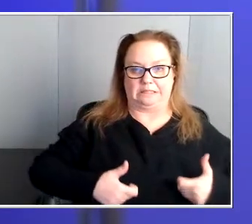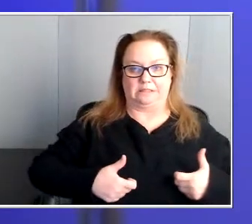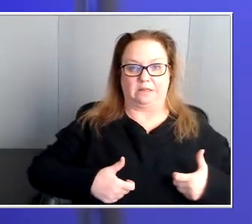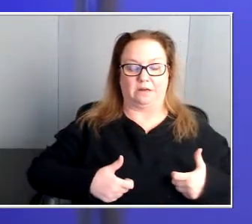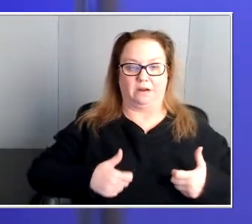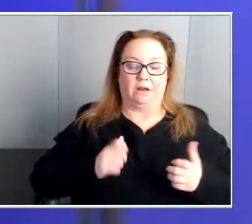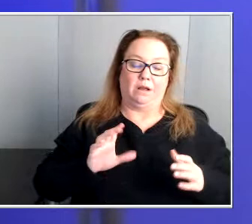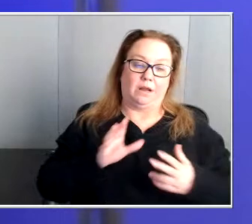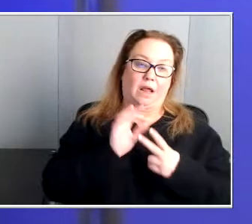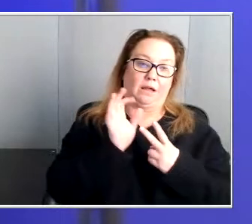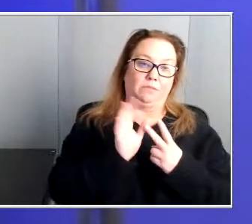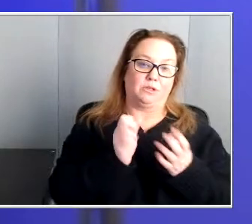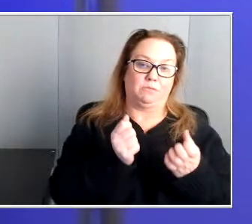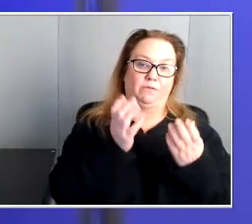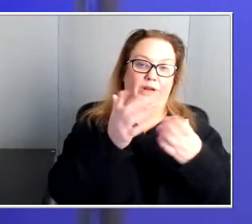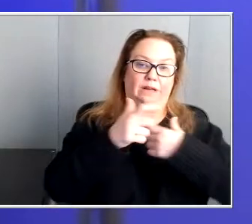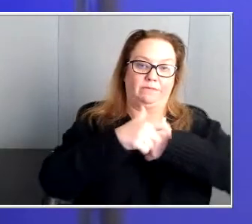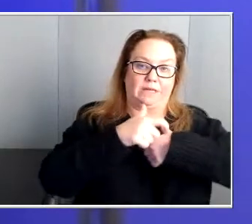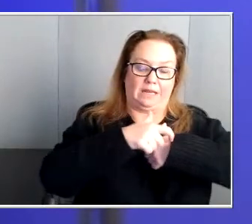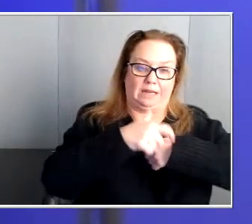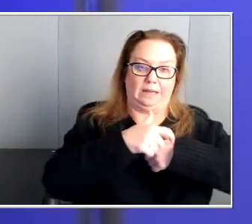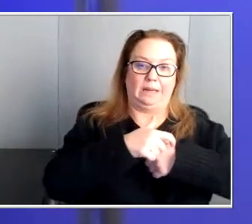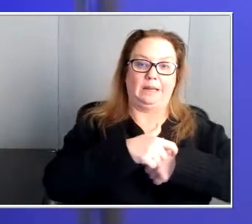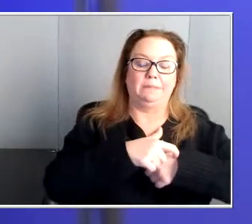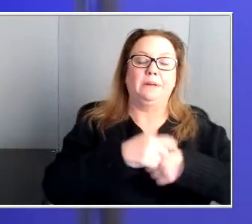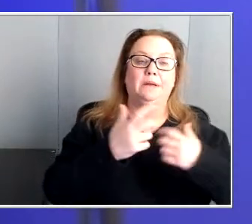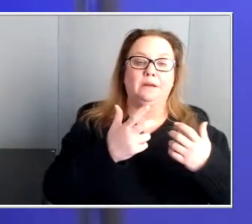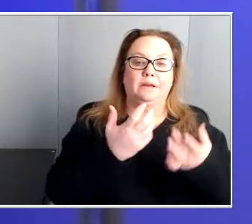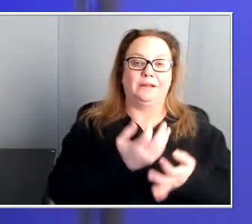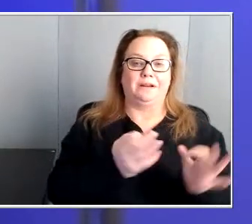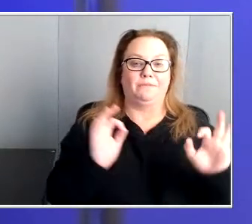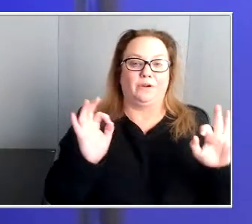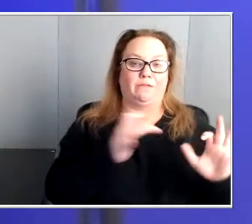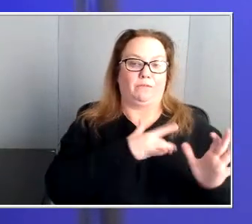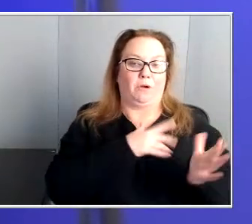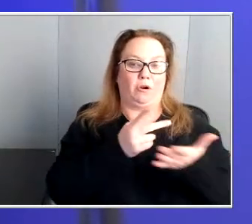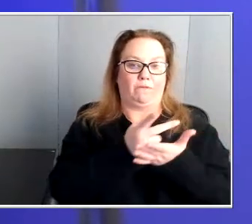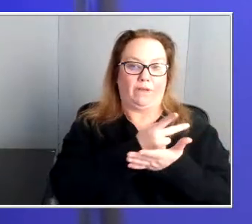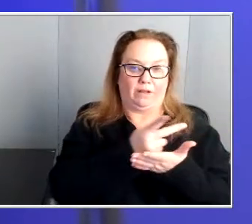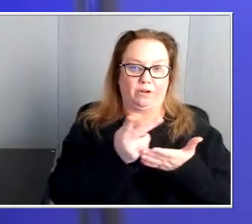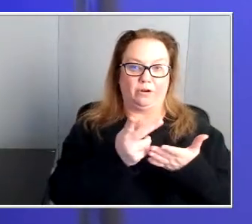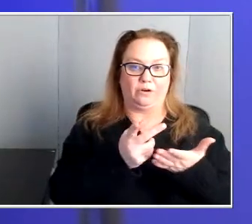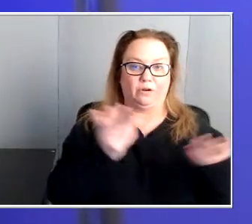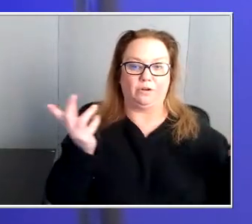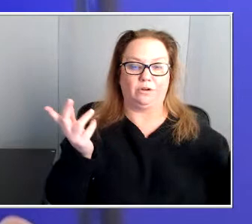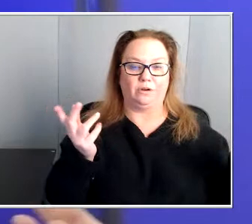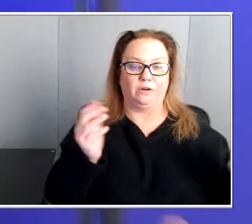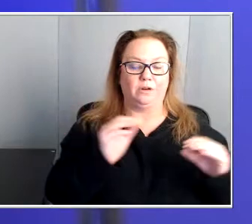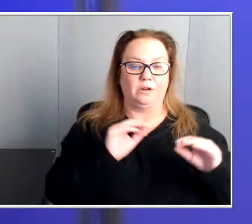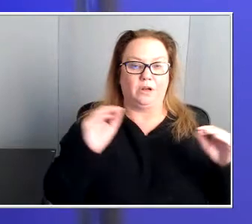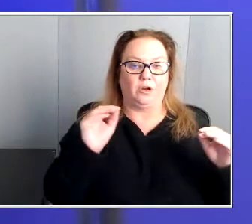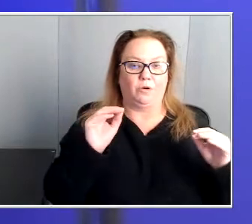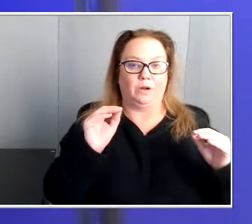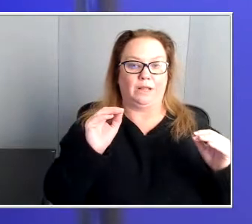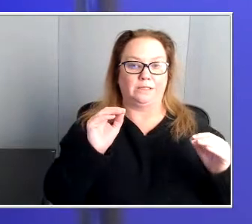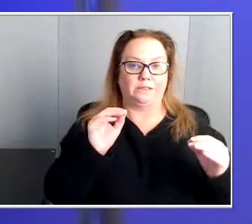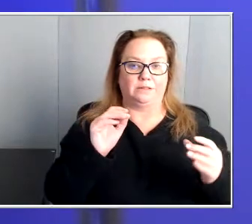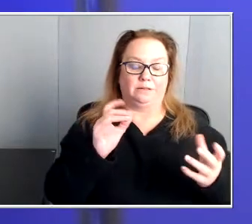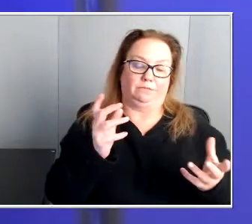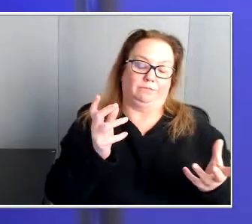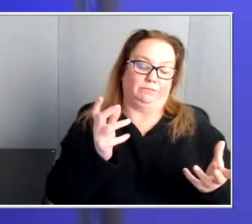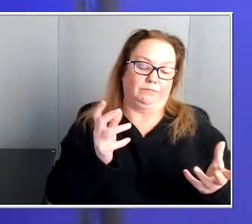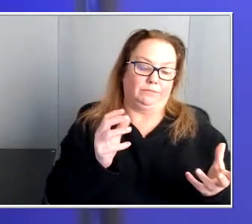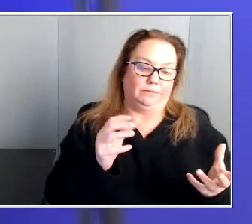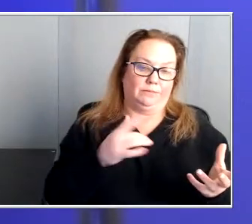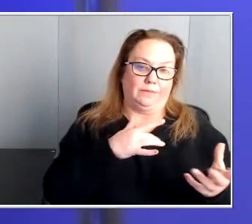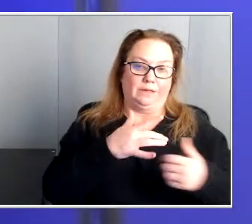him time out of the hospital, freedom from heart failure, and hopefully, no one has a stamp on their foot, but hopefully this